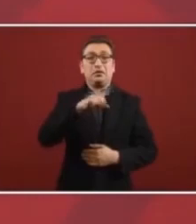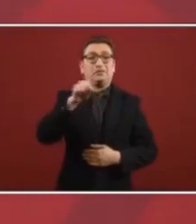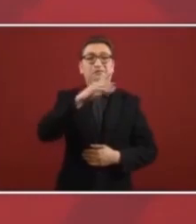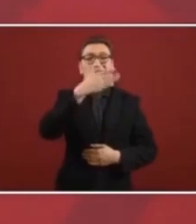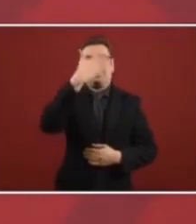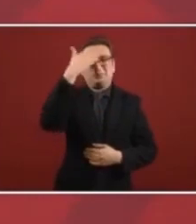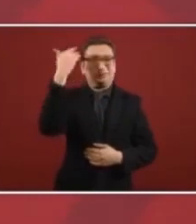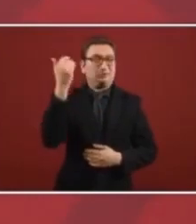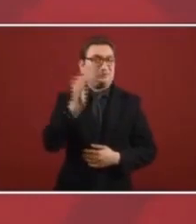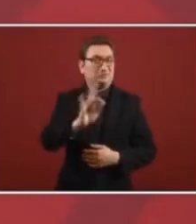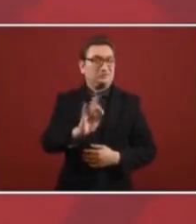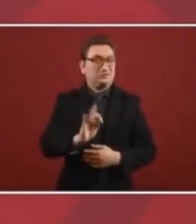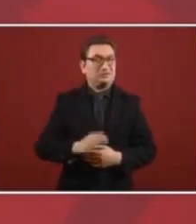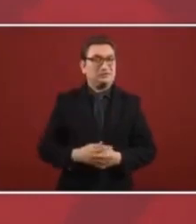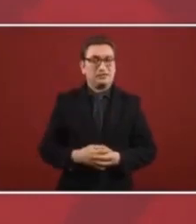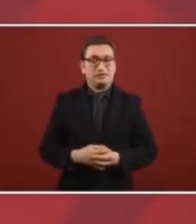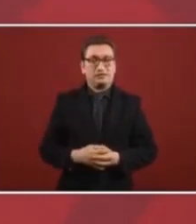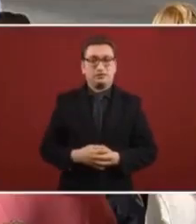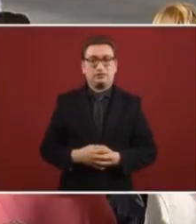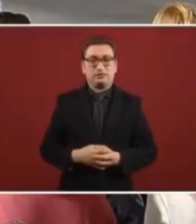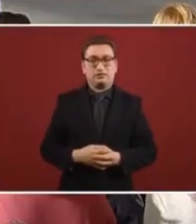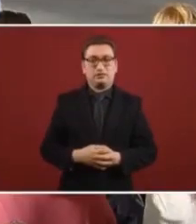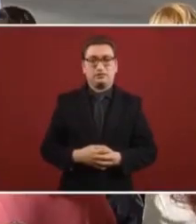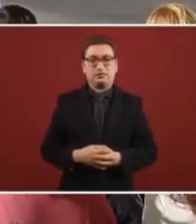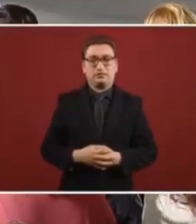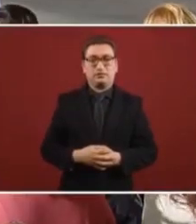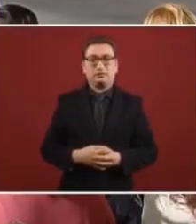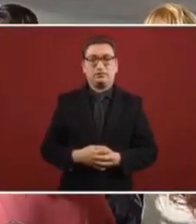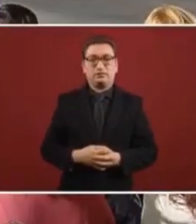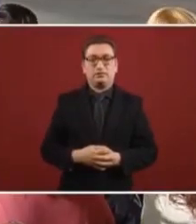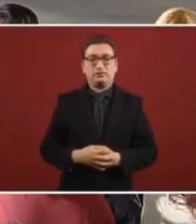out. Si le hablas, aunque